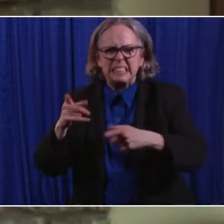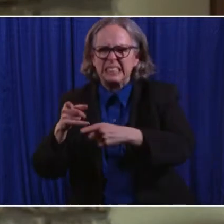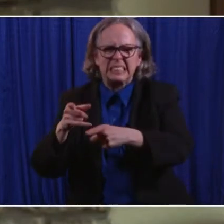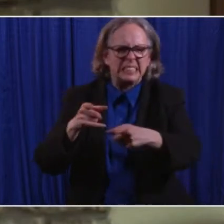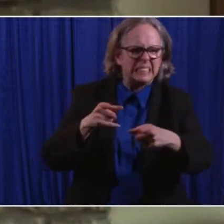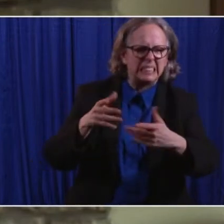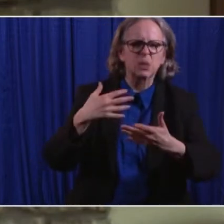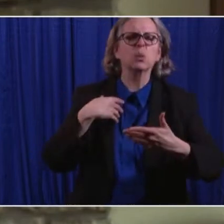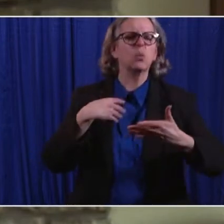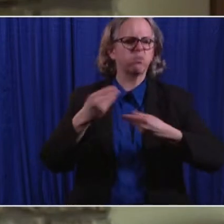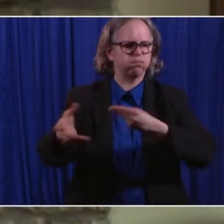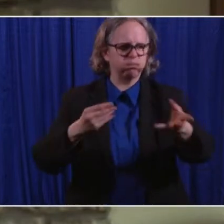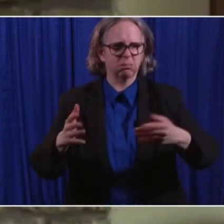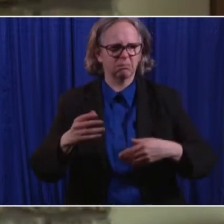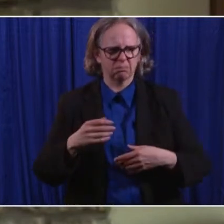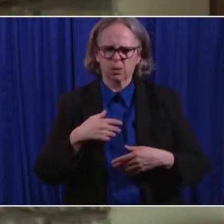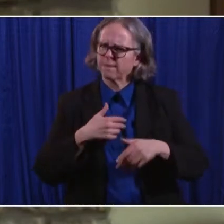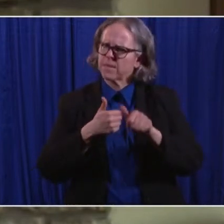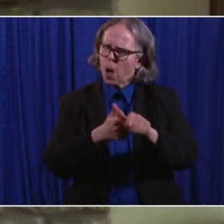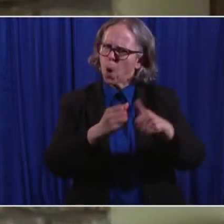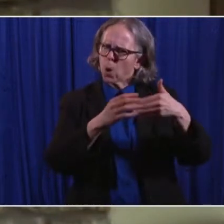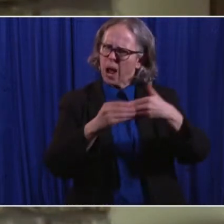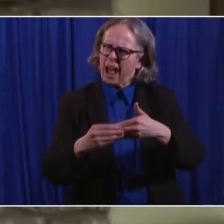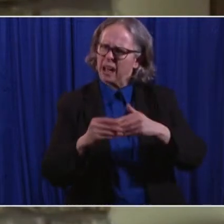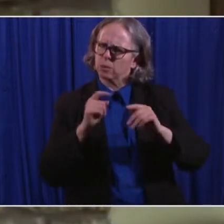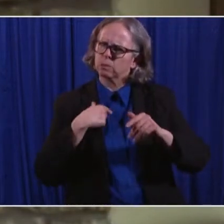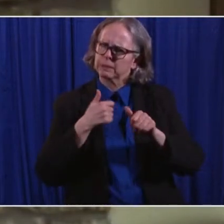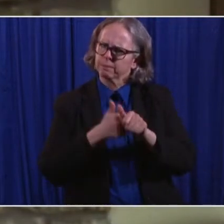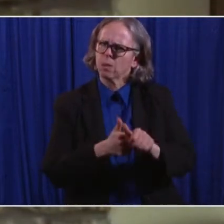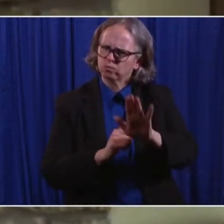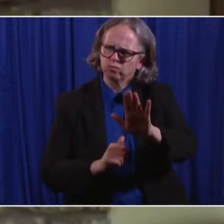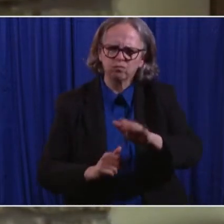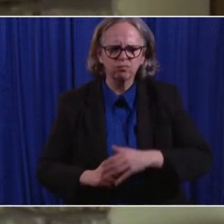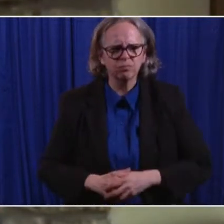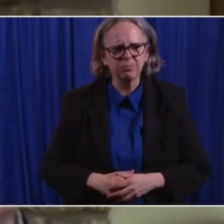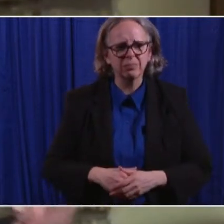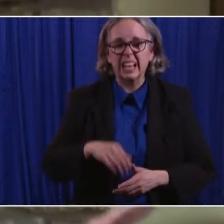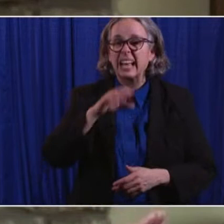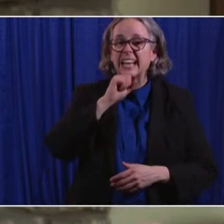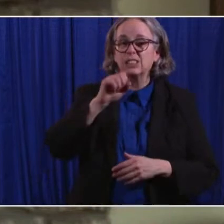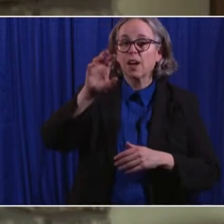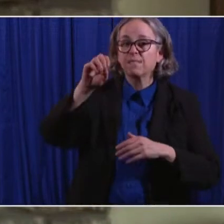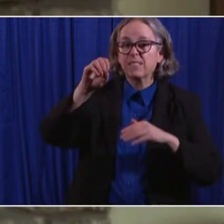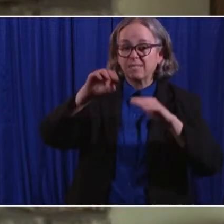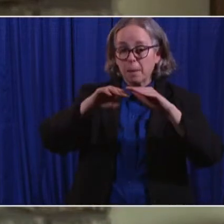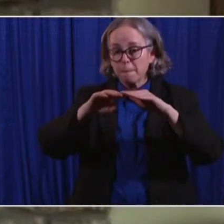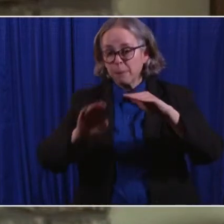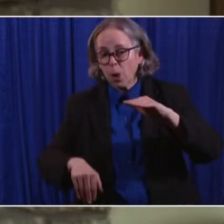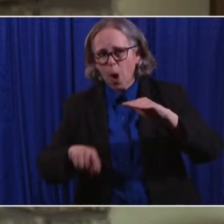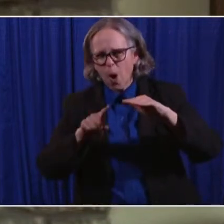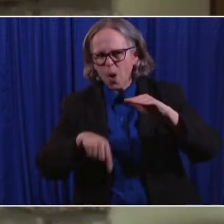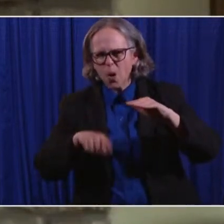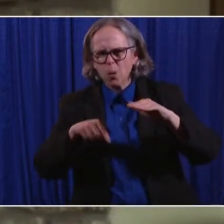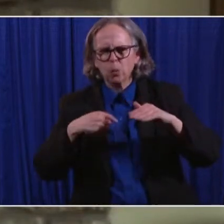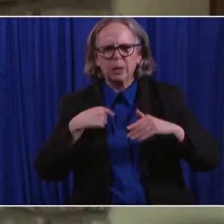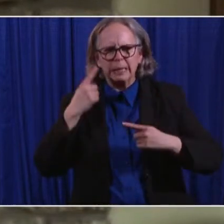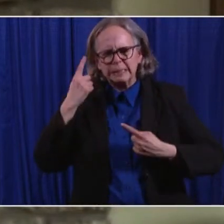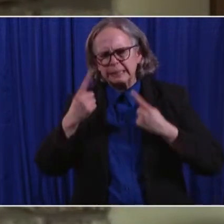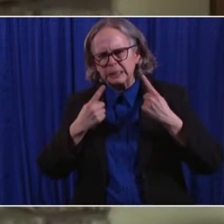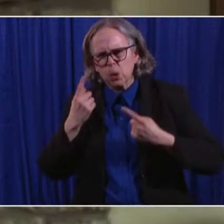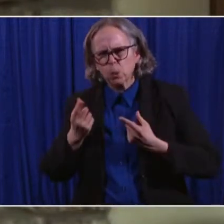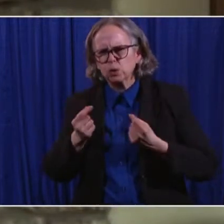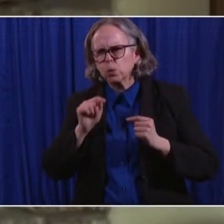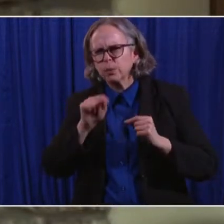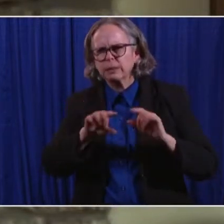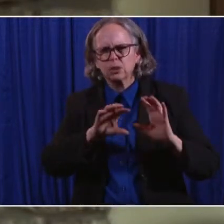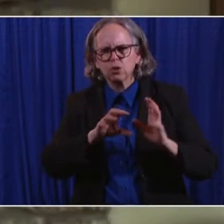But as we look to people below 50, and we look at that group, we're going to look and